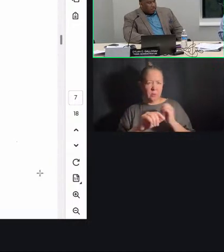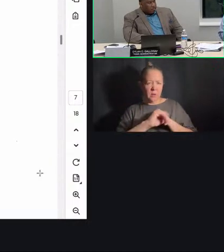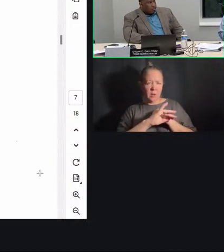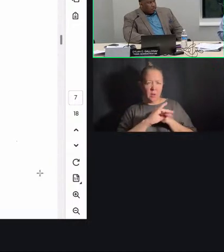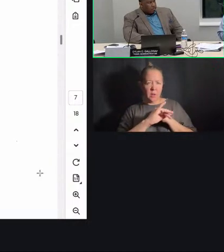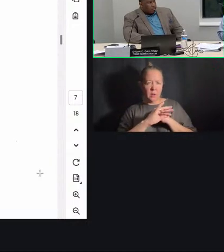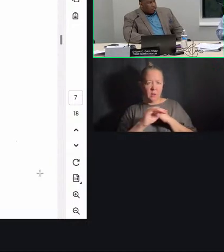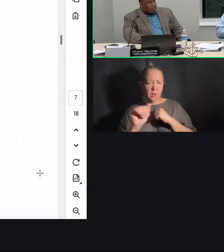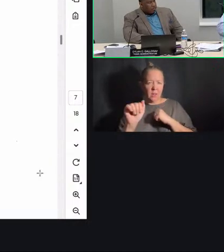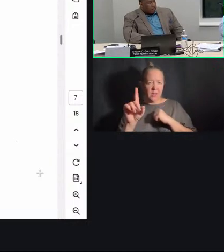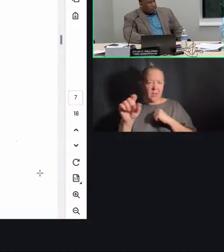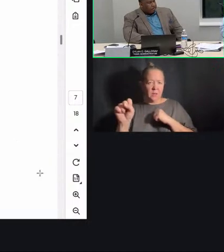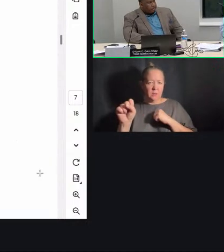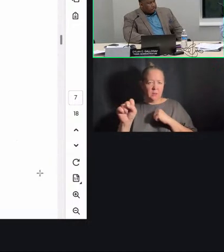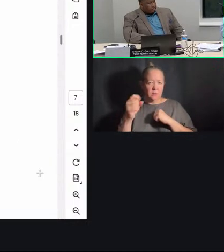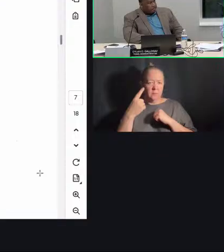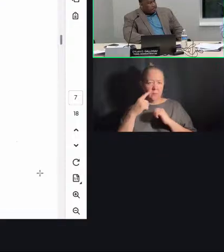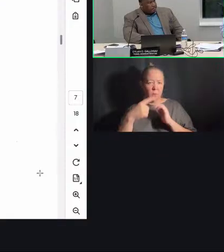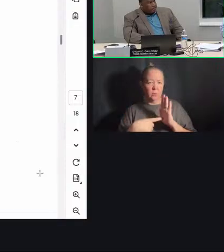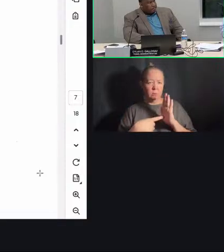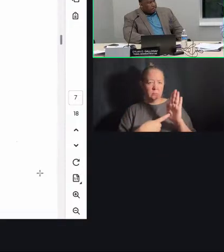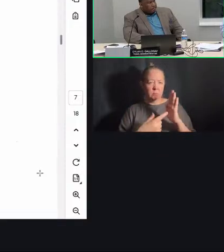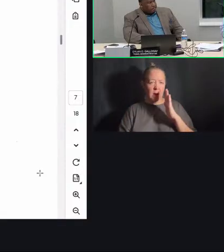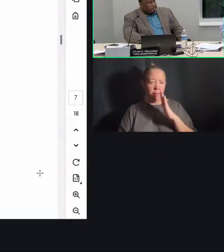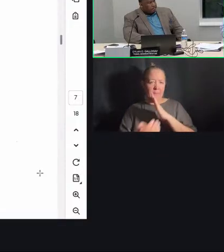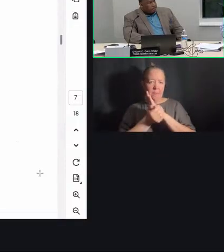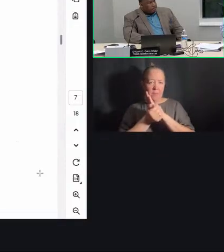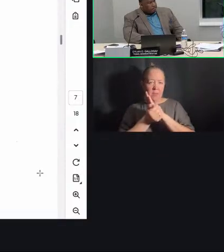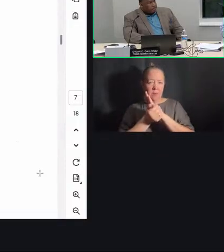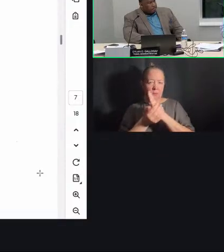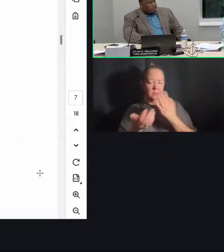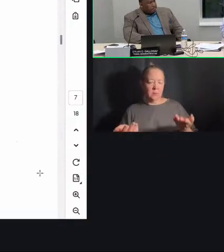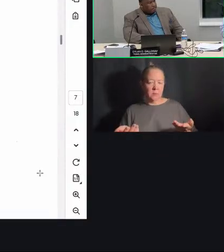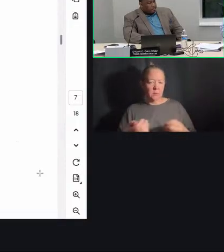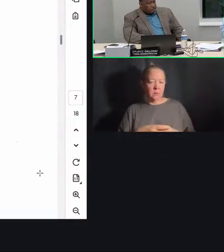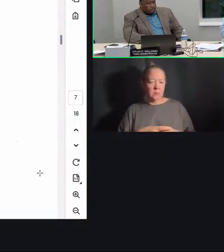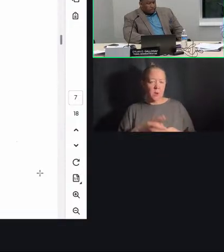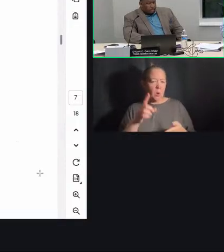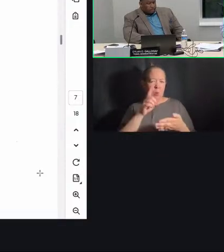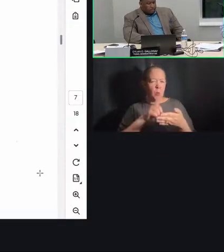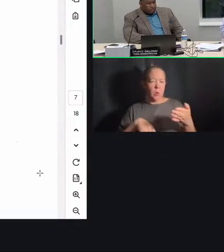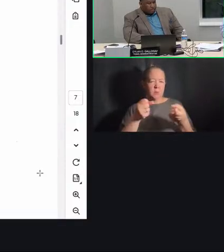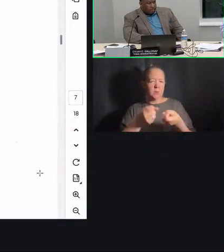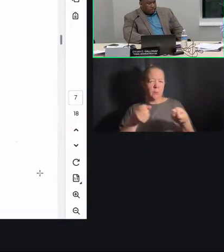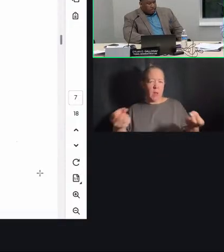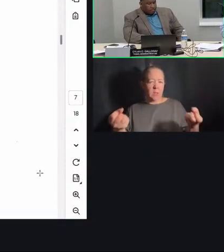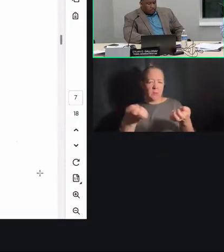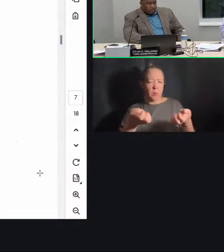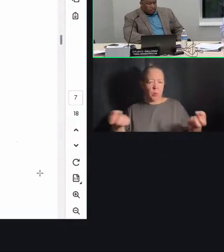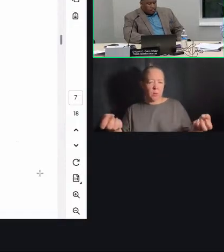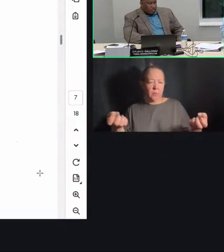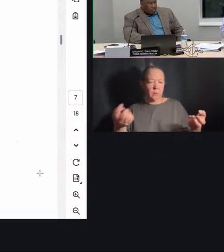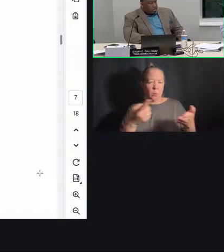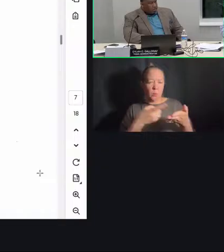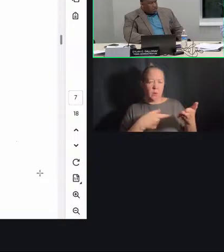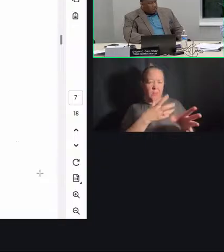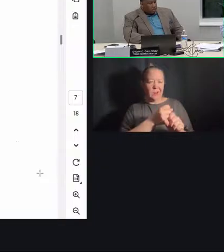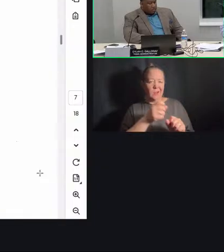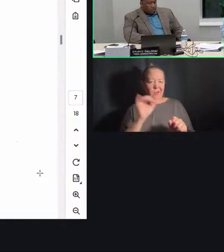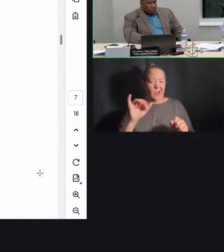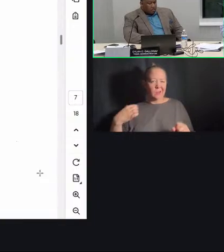For charter amendments, okay. And what supplies and equipment am I getting? Like the shirt?